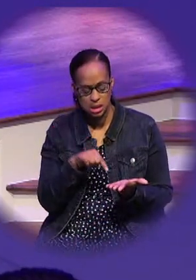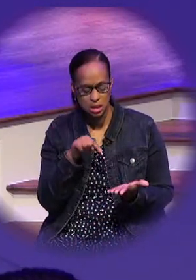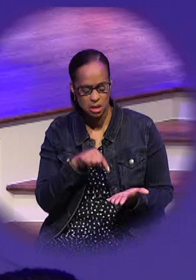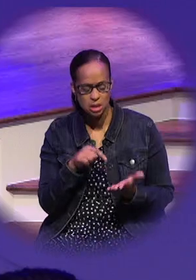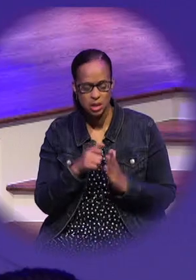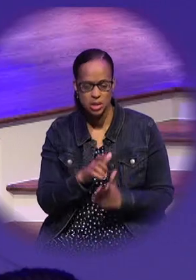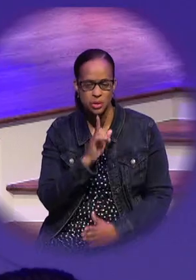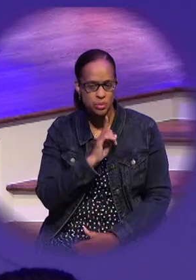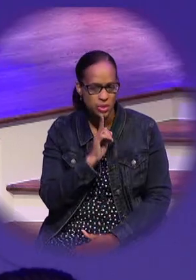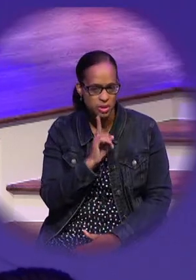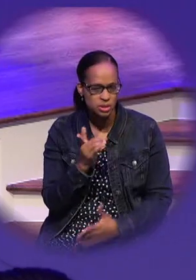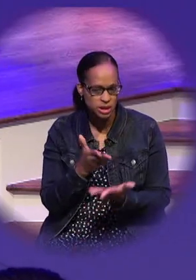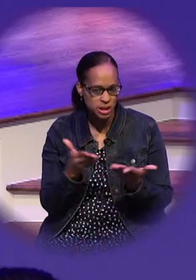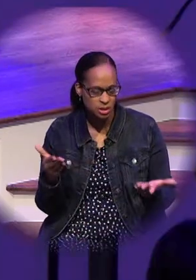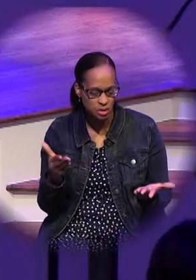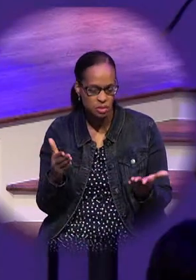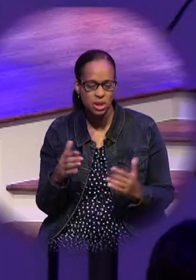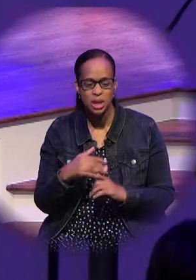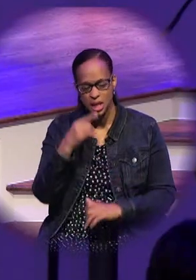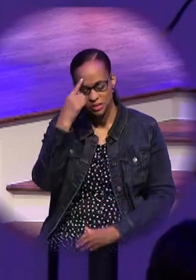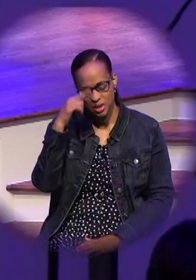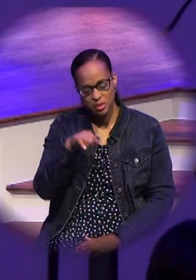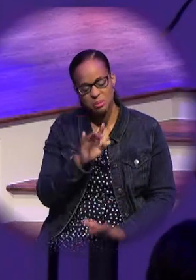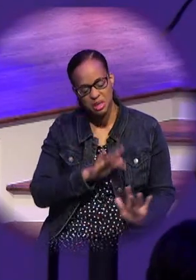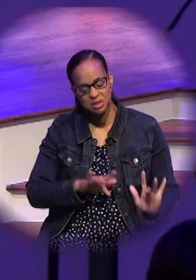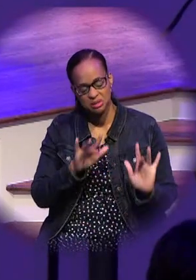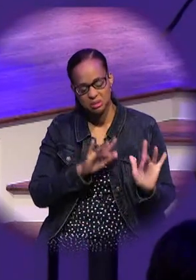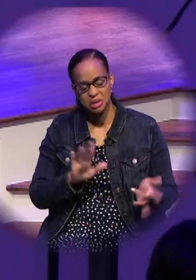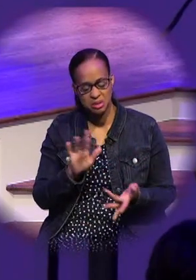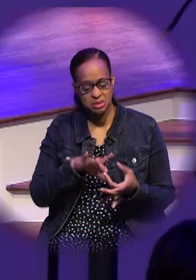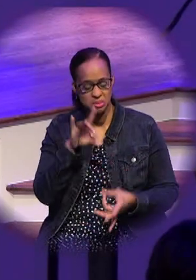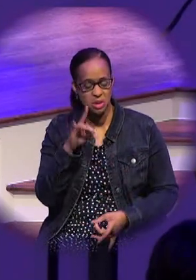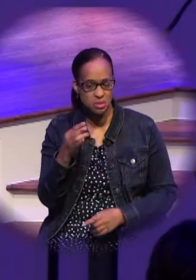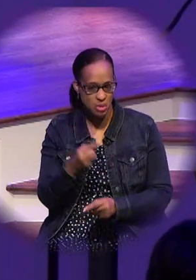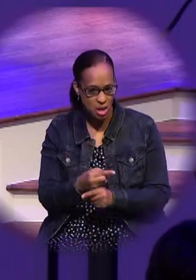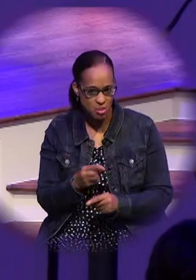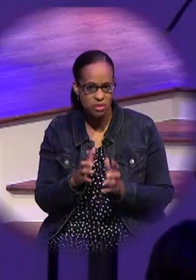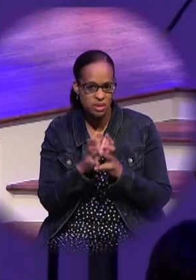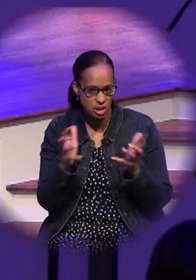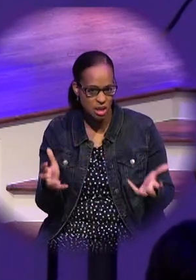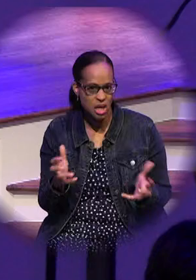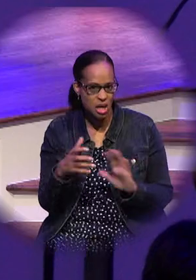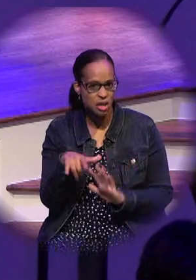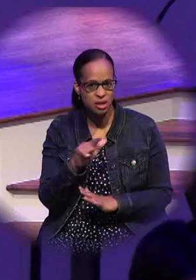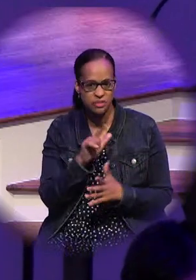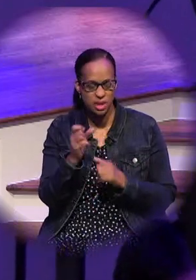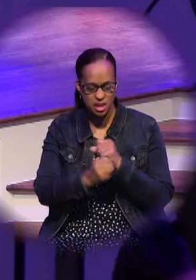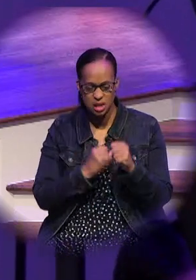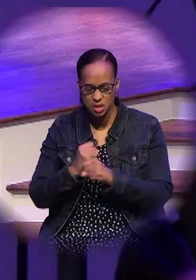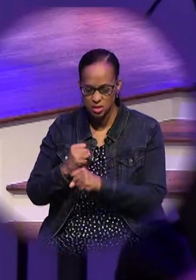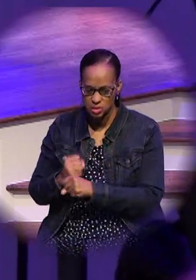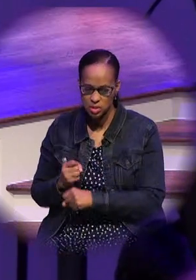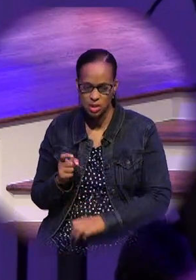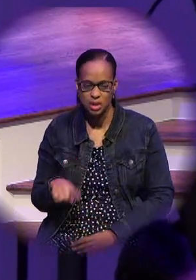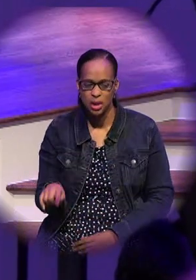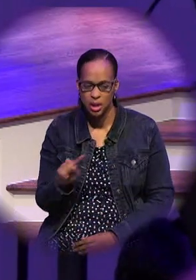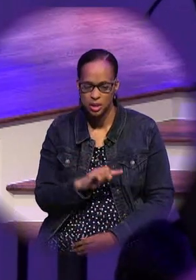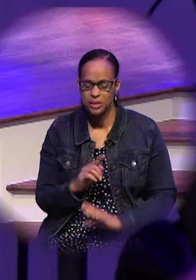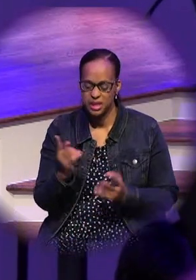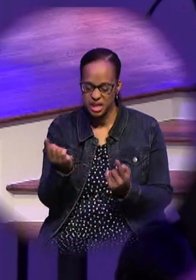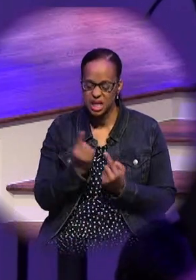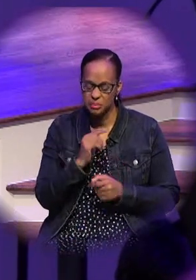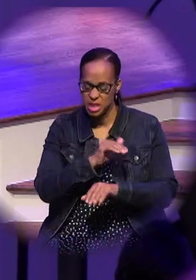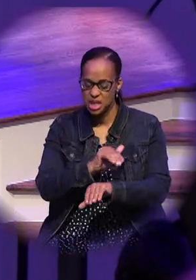the real deal? I think we can be sympathetic to that spirit, can't we? We've made a lot through the years about the fact that he came at night. It